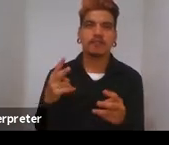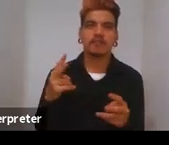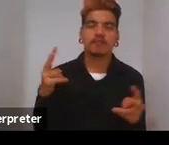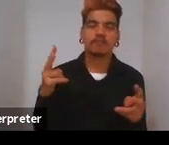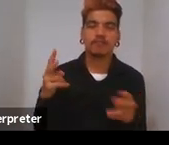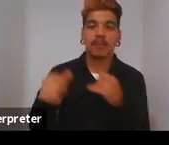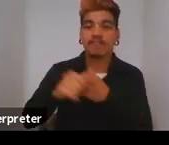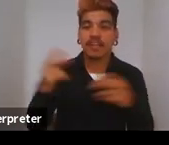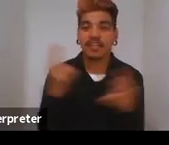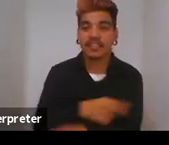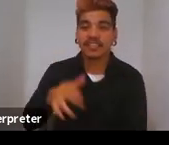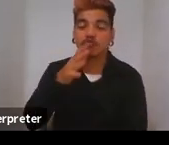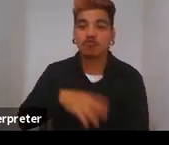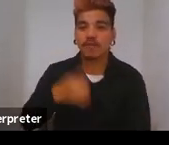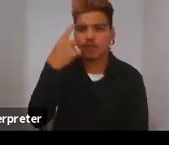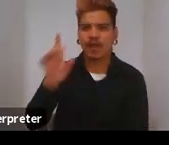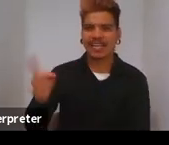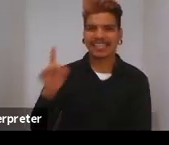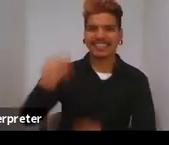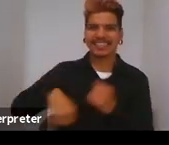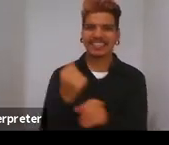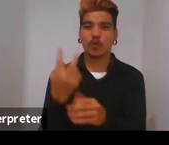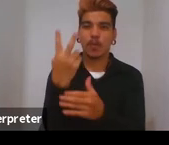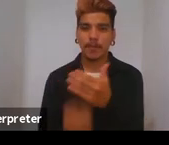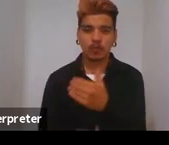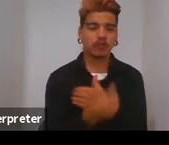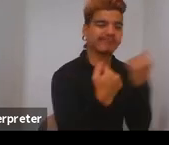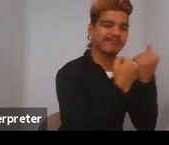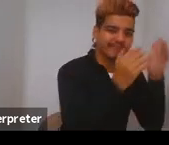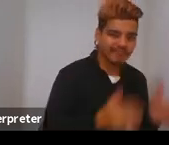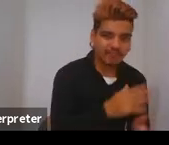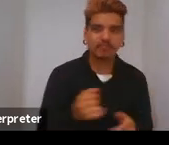over 18 years as both an advocate, an